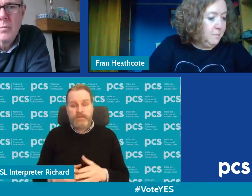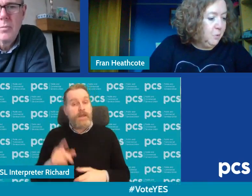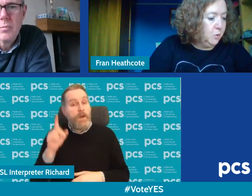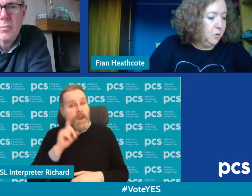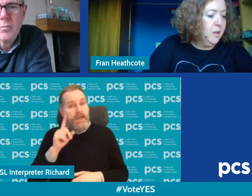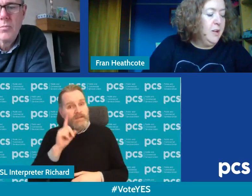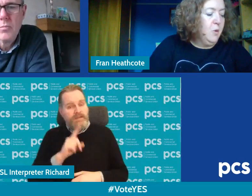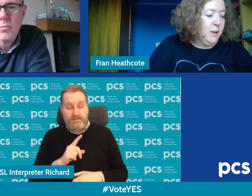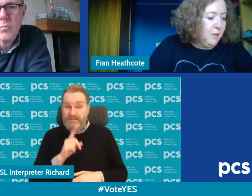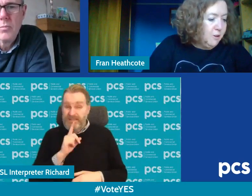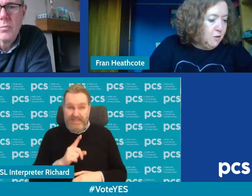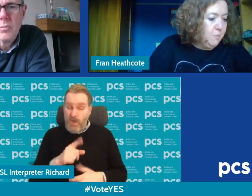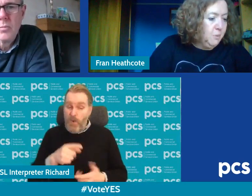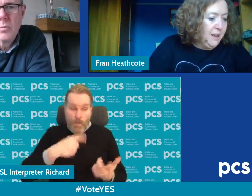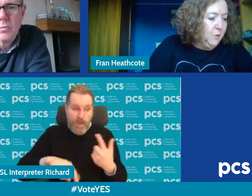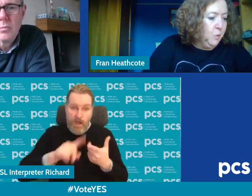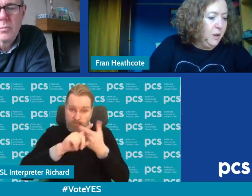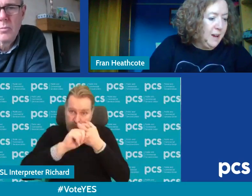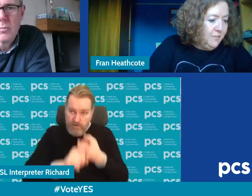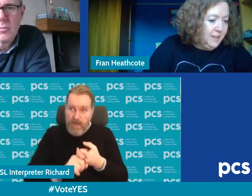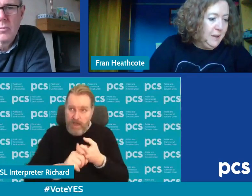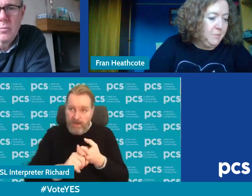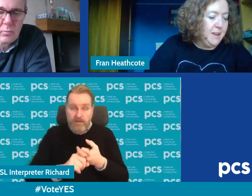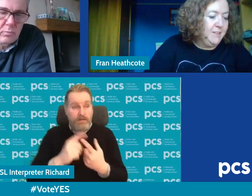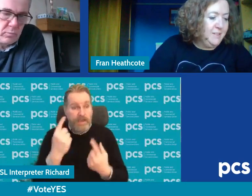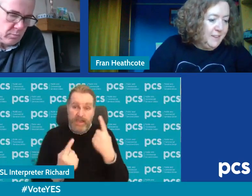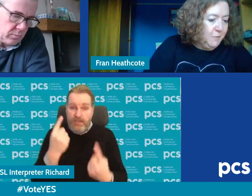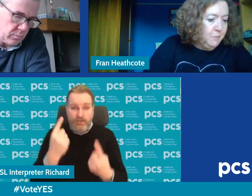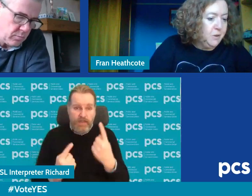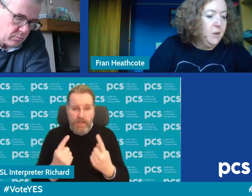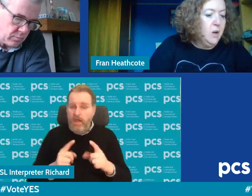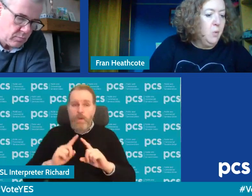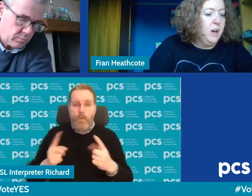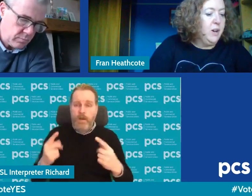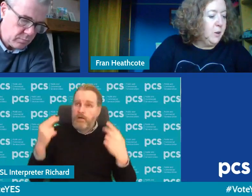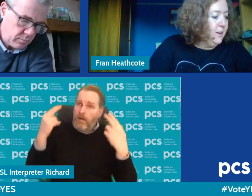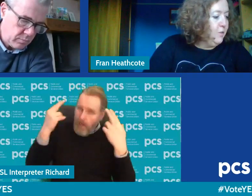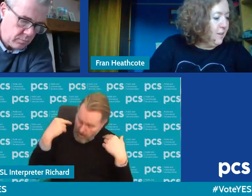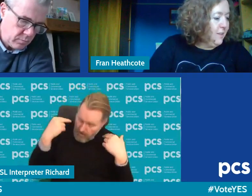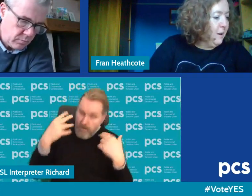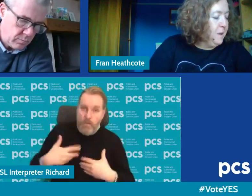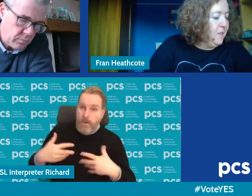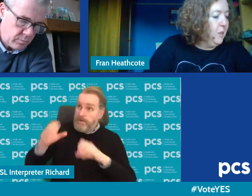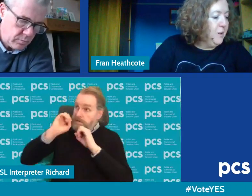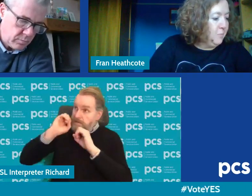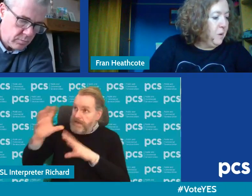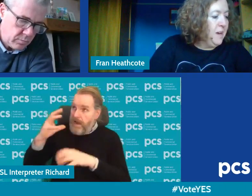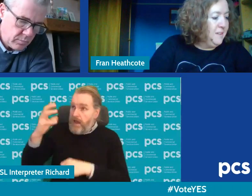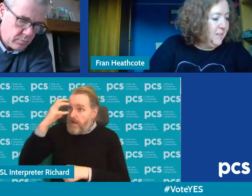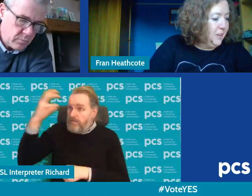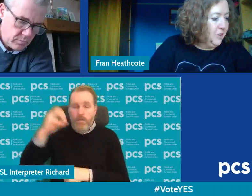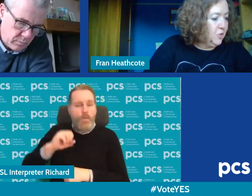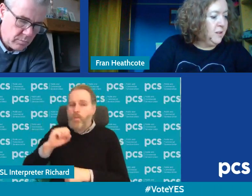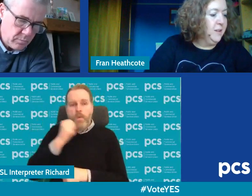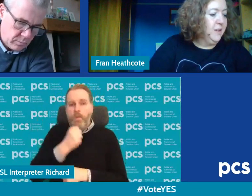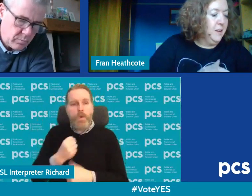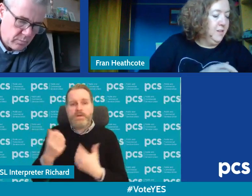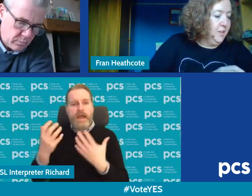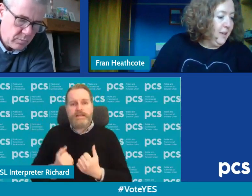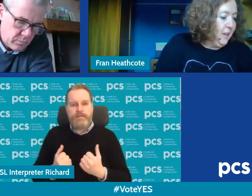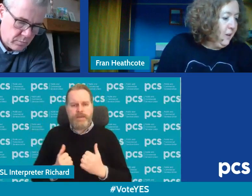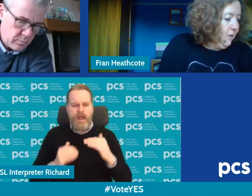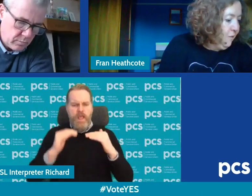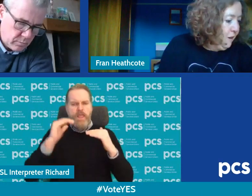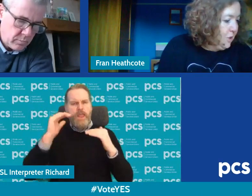is so important. We can't crumble now. We have to keep telling this government we aren't going to accept being the lowest paid in the country.